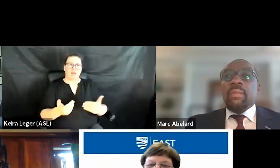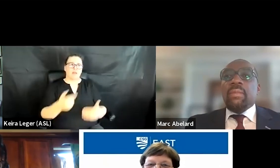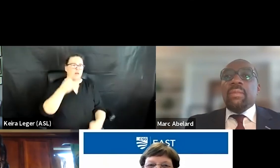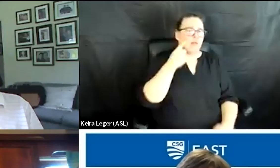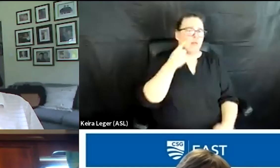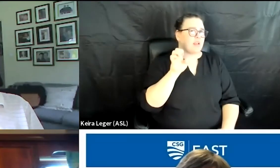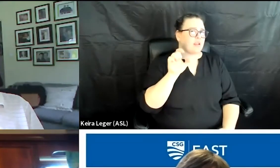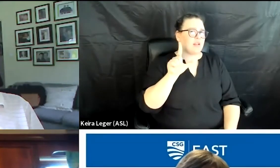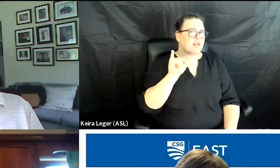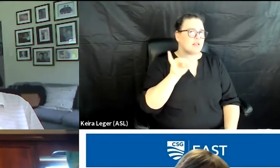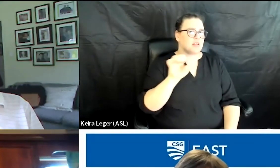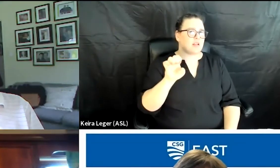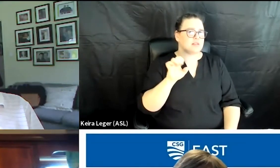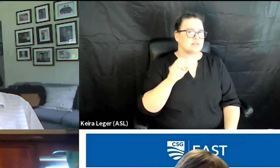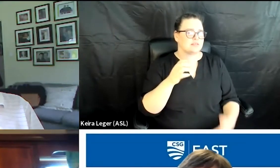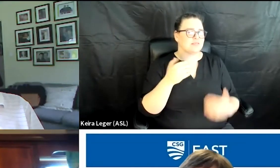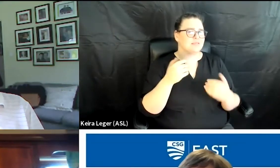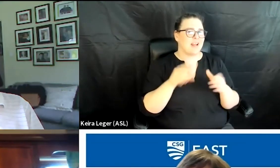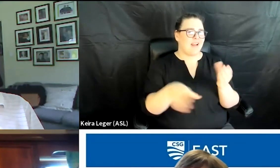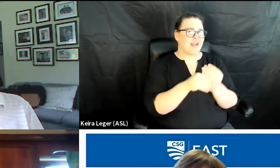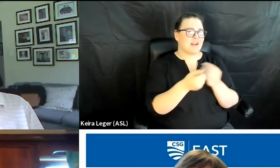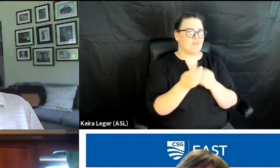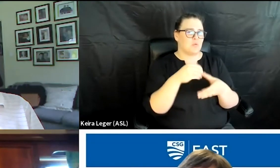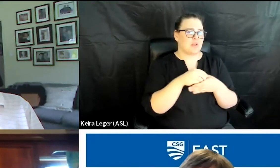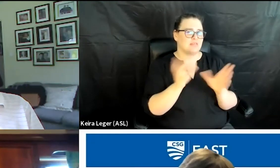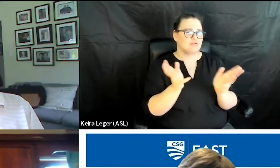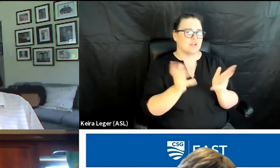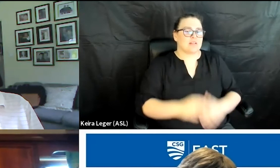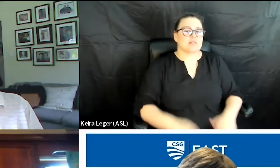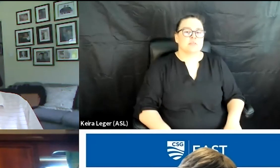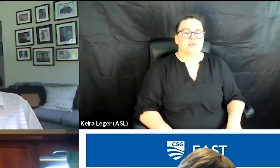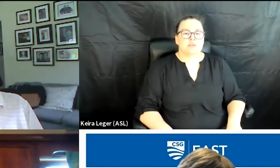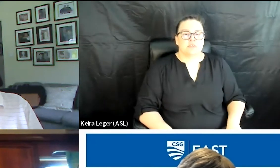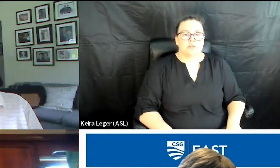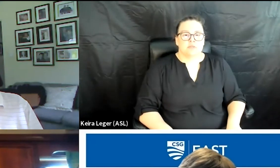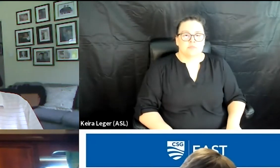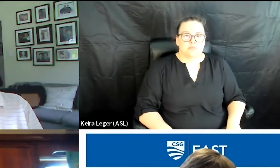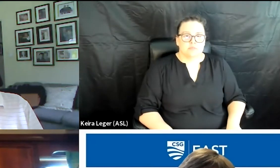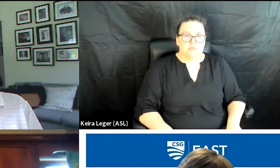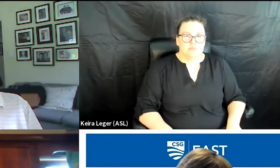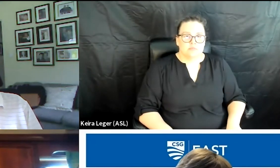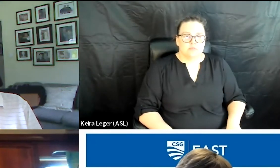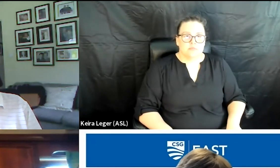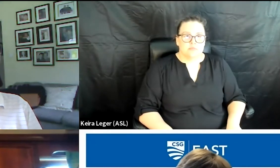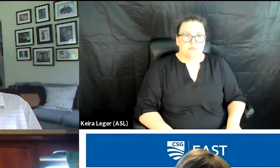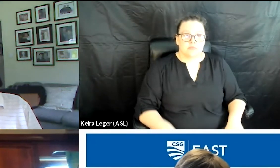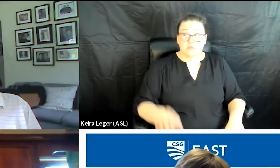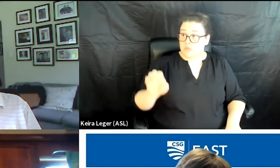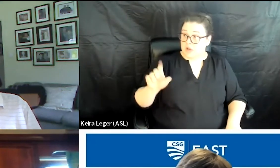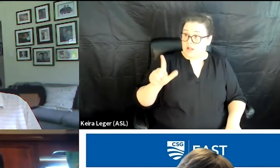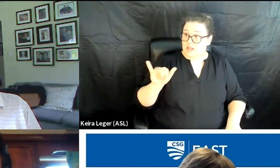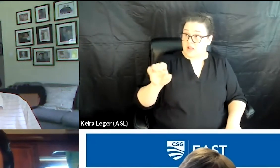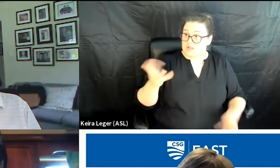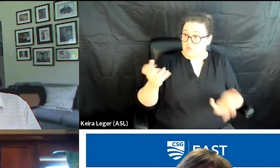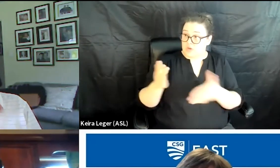also inserted a couple into the chat, but certainly go ahead, Bobby. Okay, Elise, you want to share the two first that